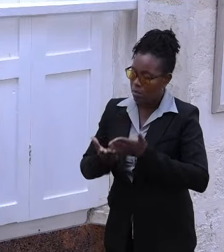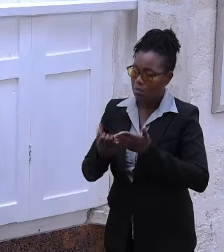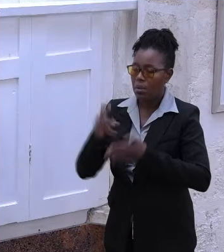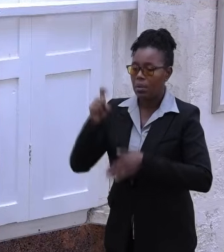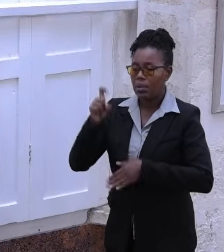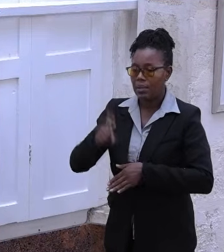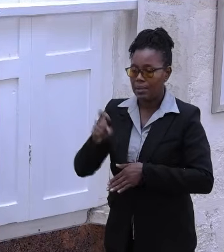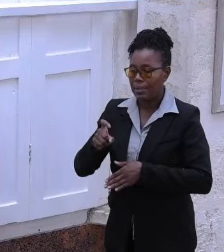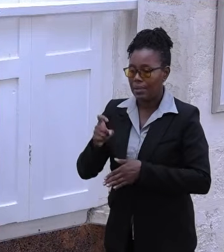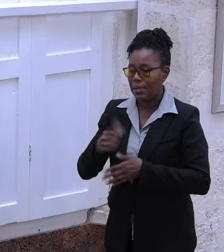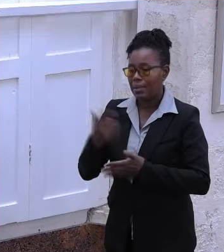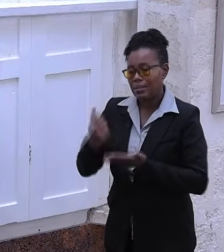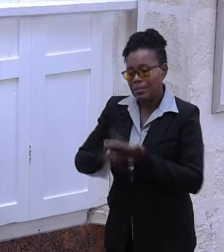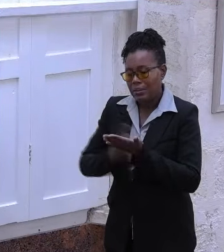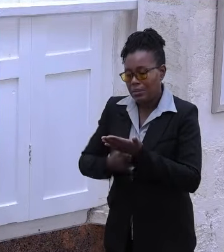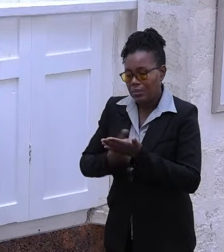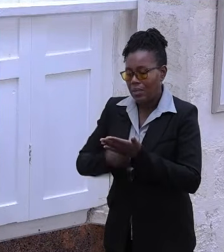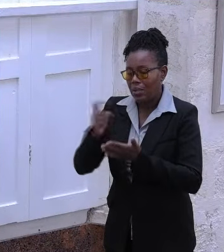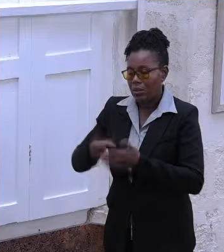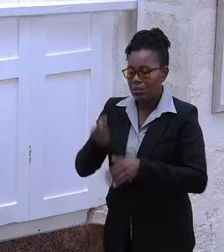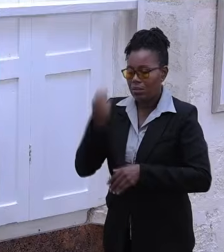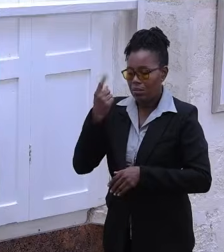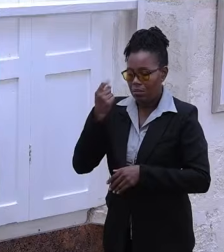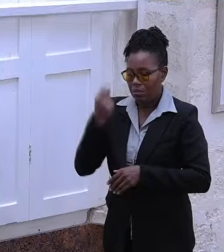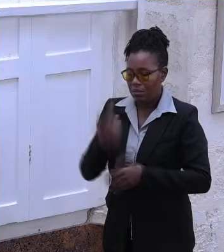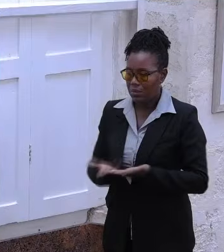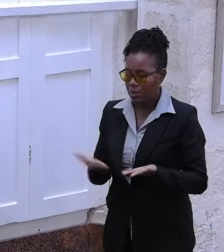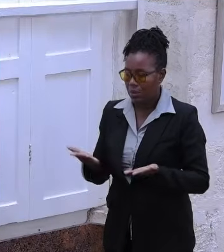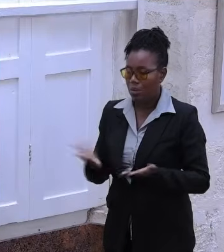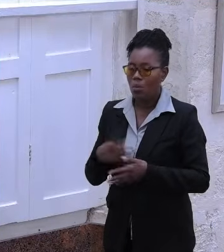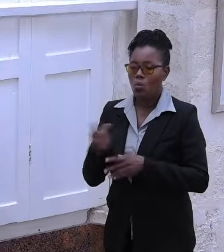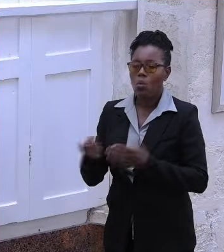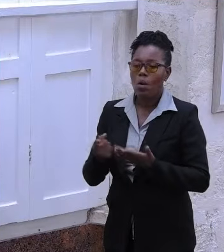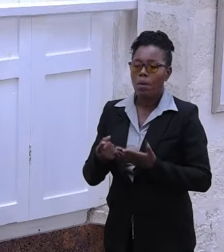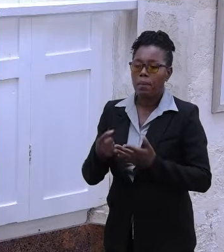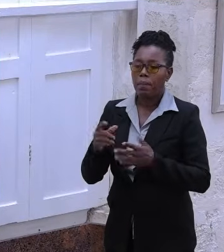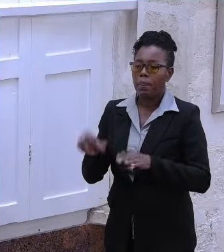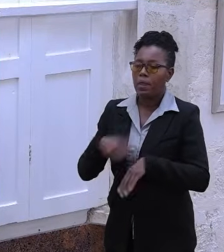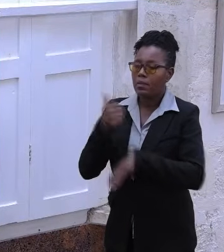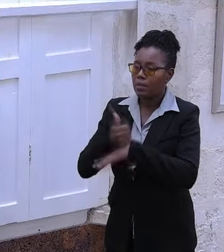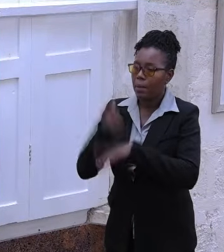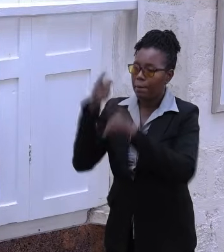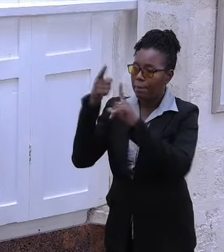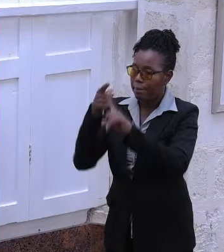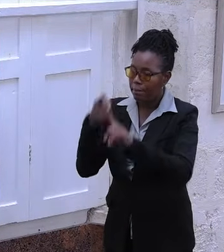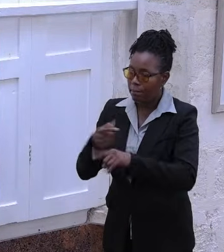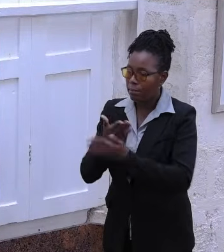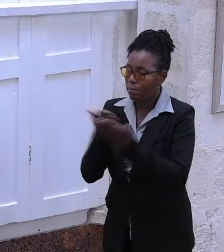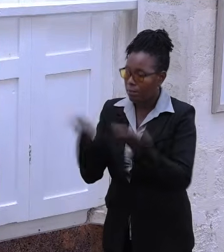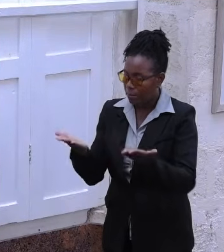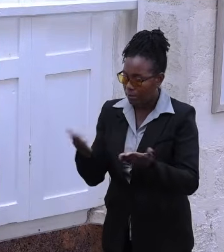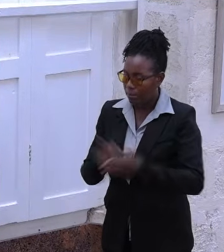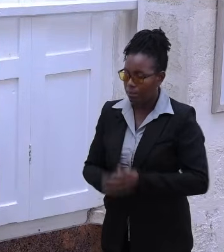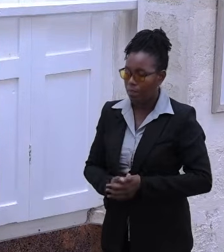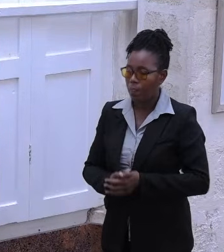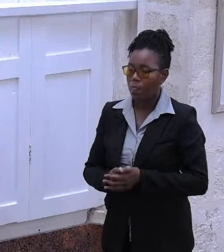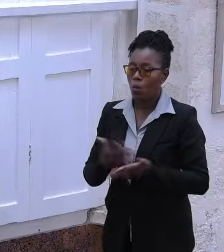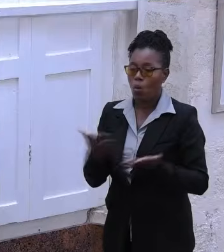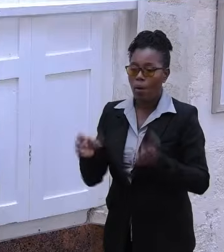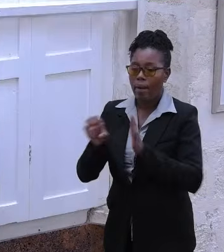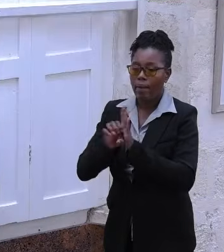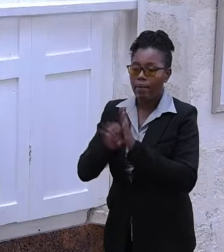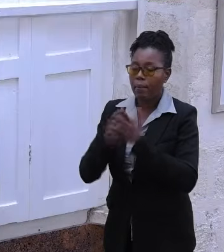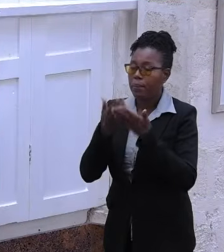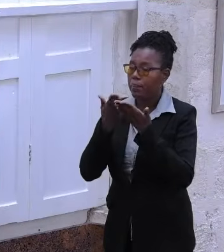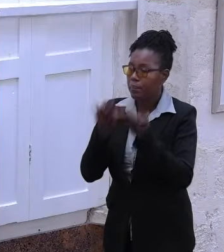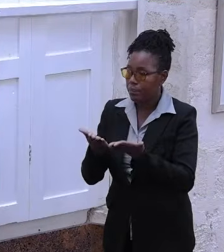you understand what benchmarks are there for, and you still need to govern. So,